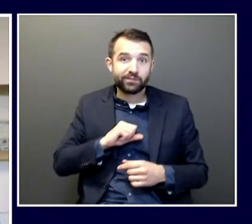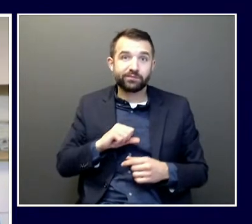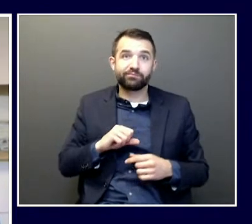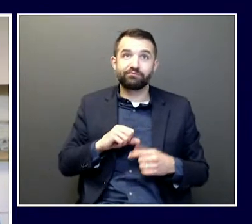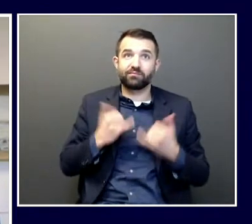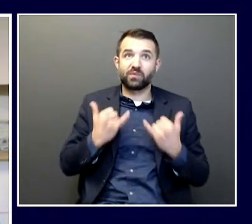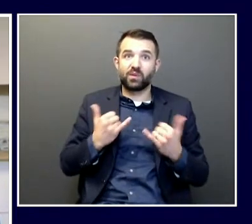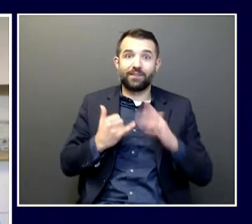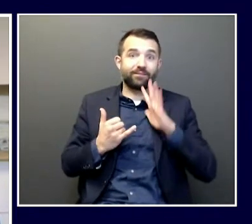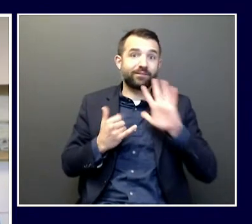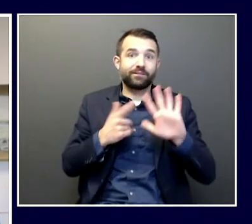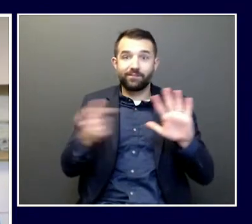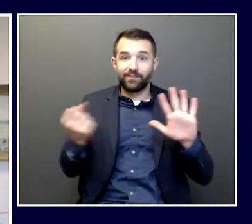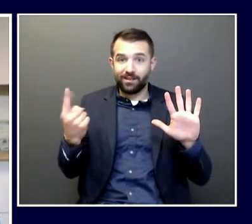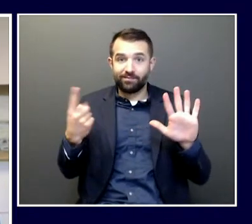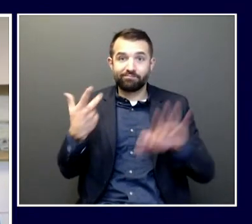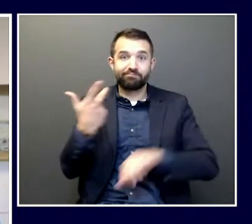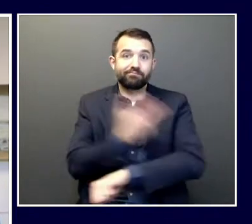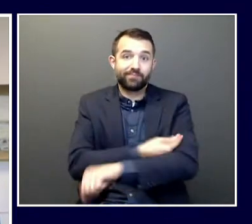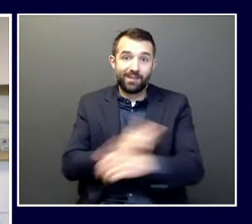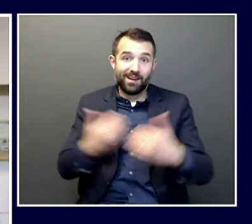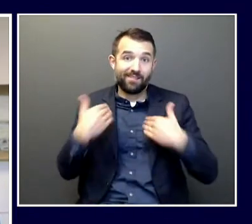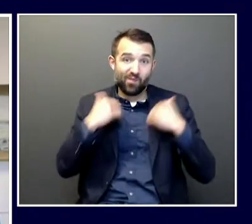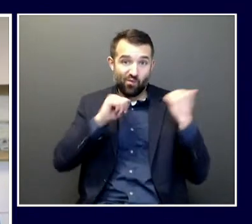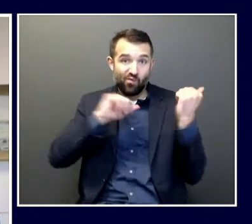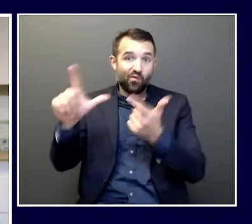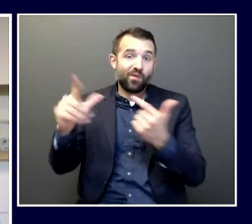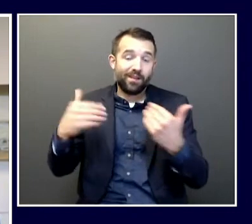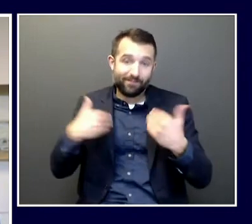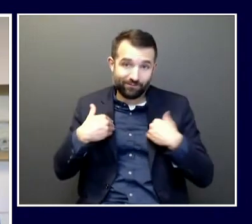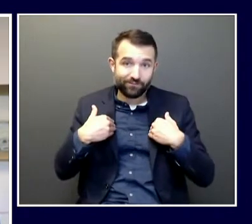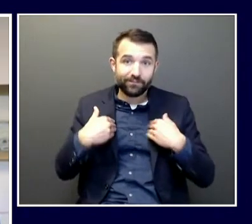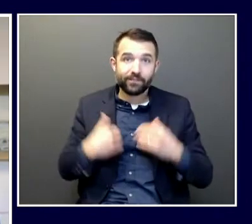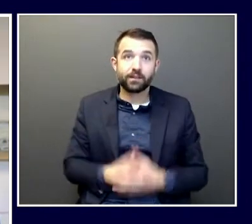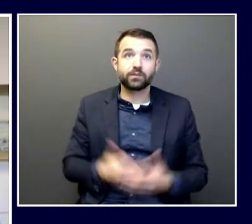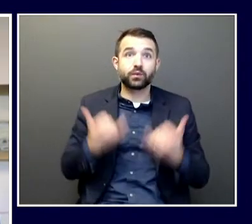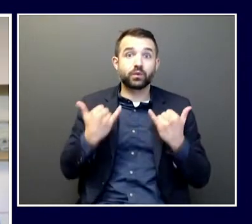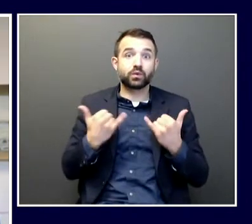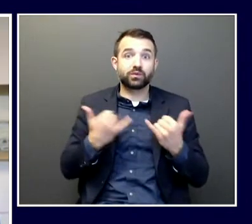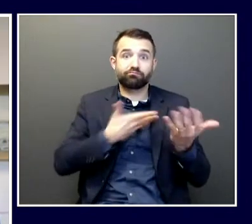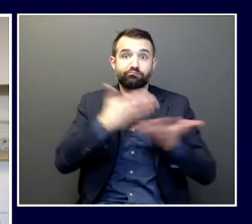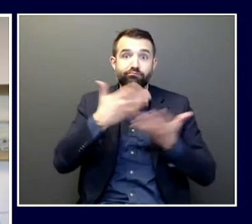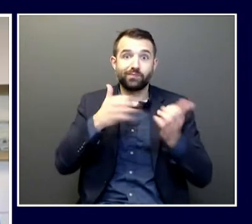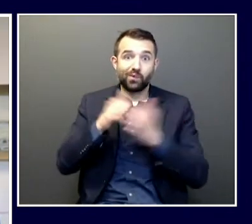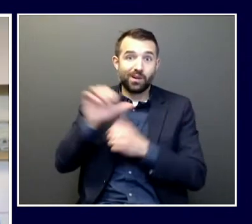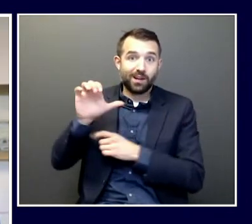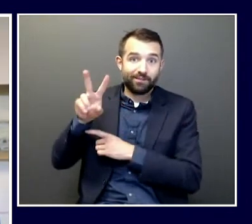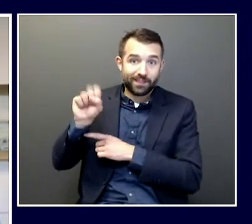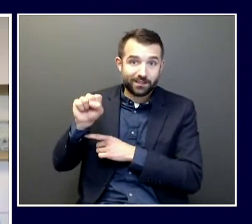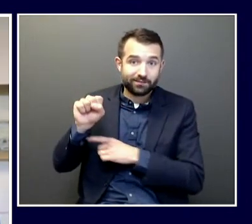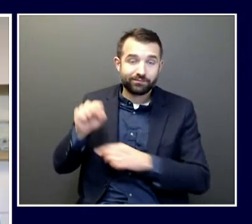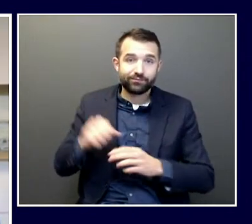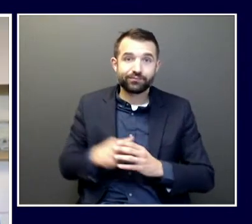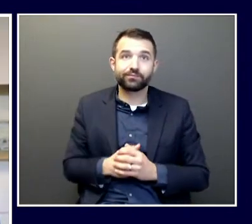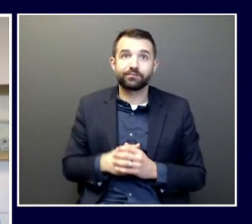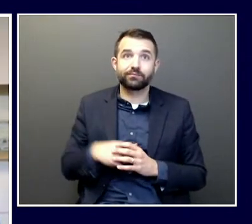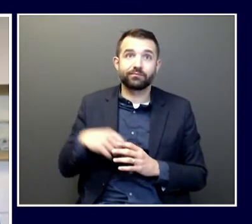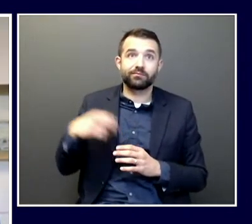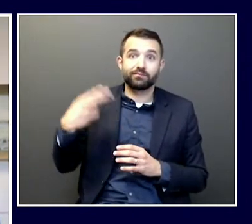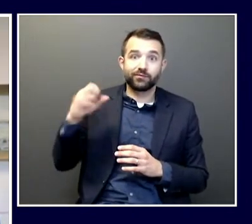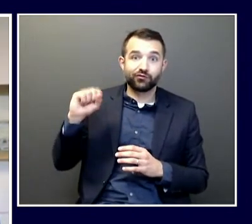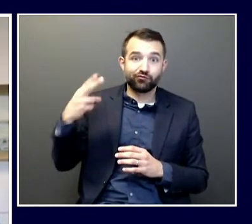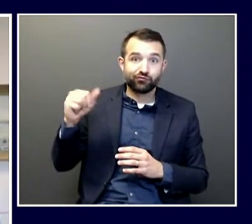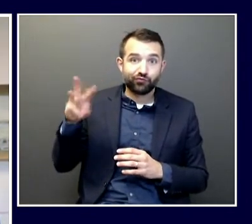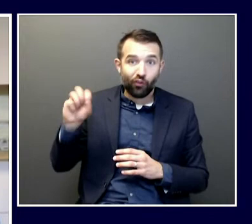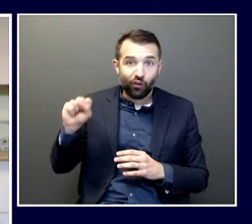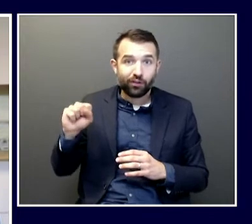For example, we're making sure CVS has got what they need, working with Shah's to get those places spun up as quickly as